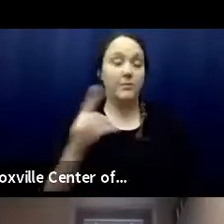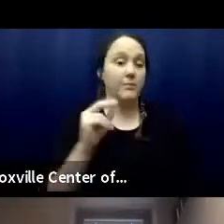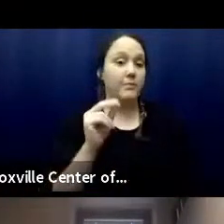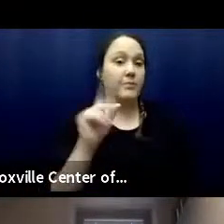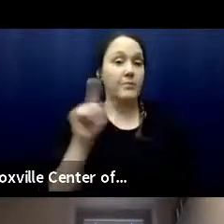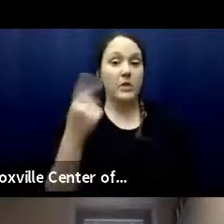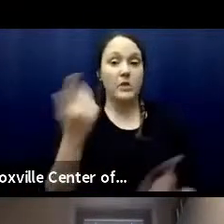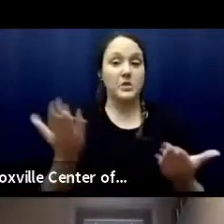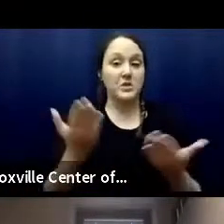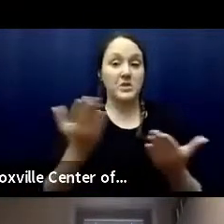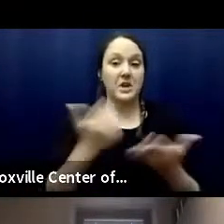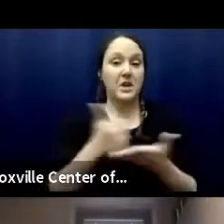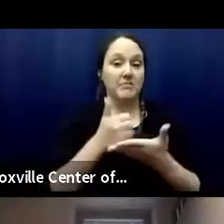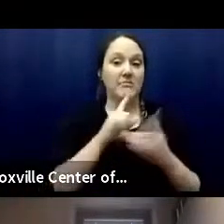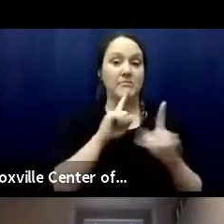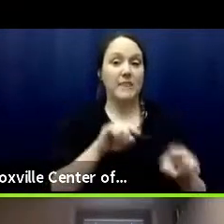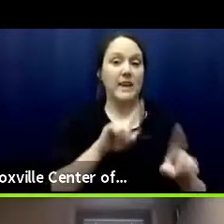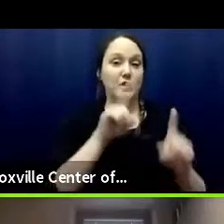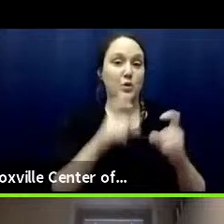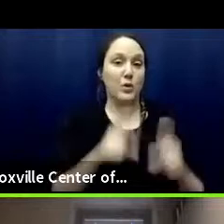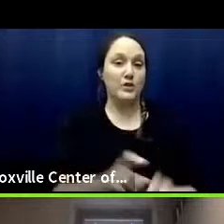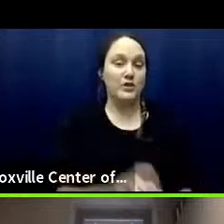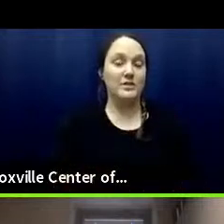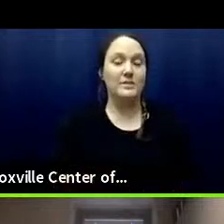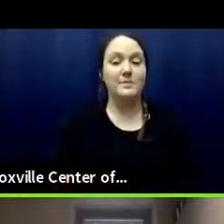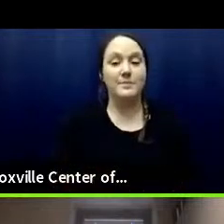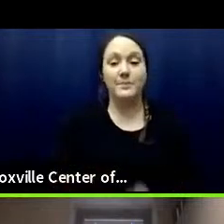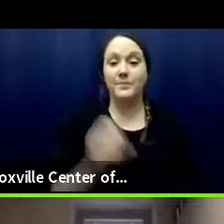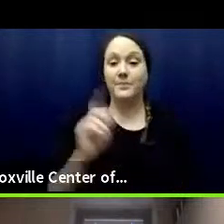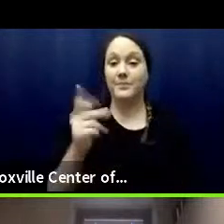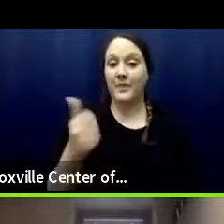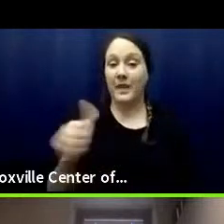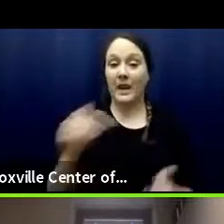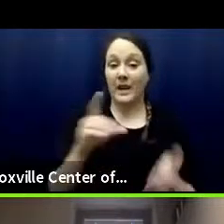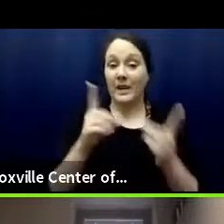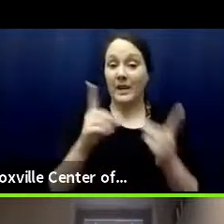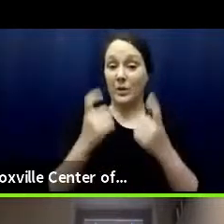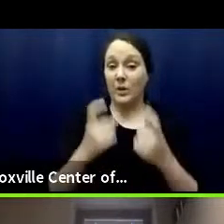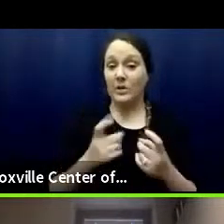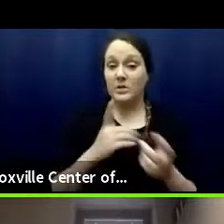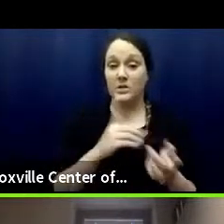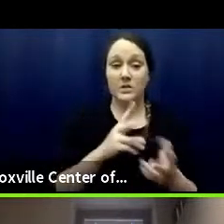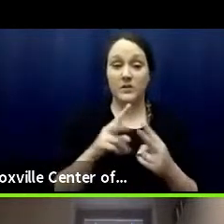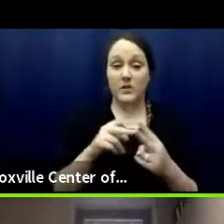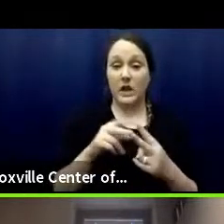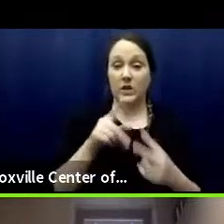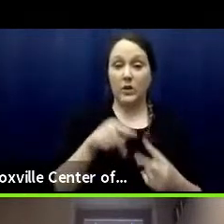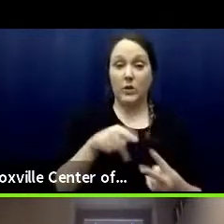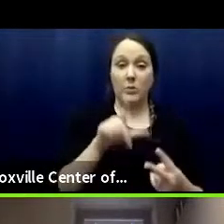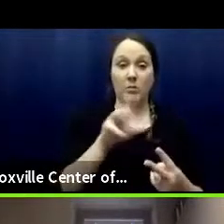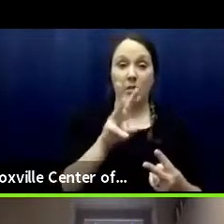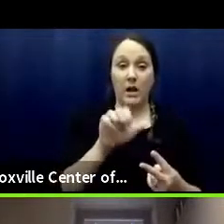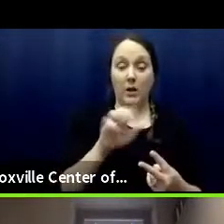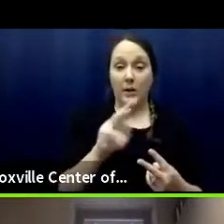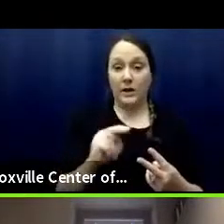No, sir, just here to answer questions if needed. Okay. Any questions for Dr. Plowman? Any questions for Dr. Gregg?